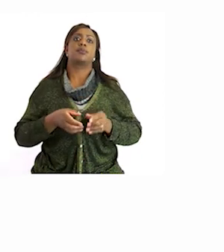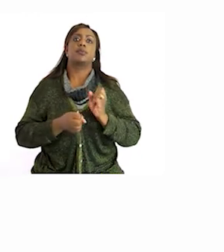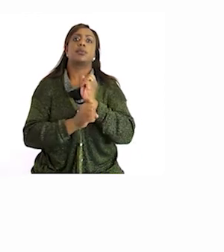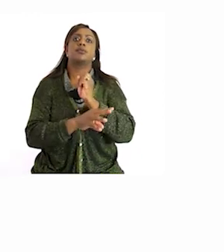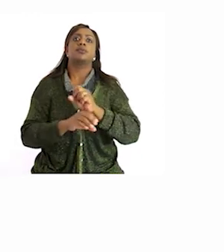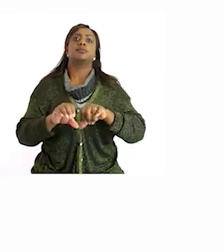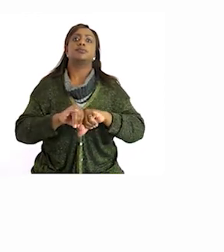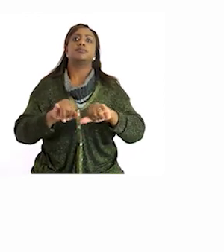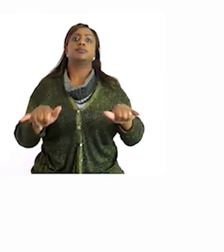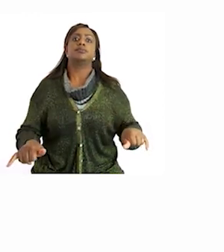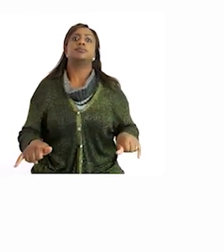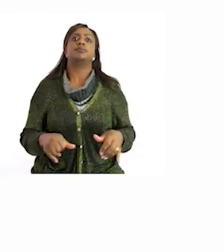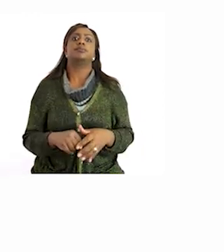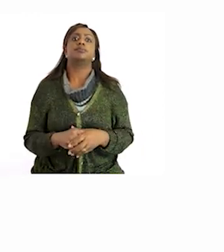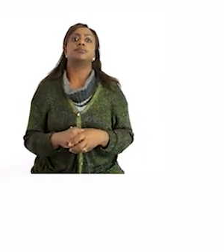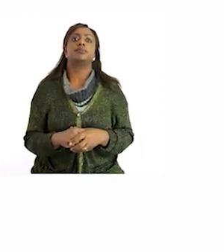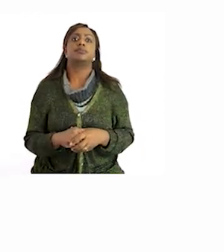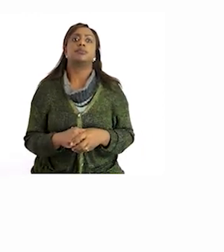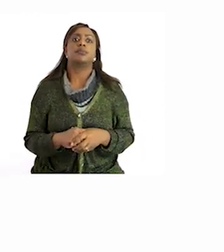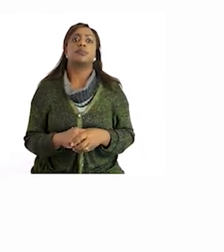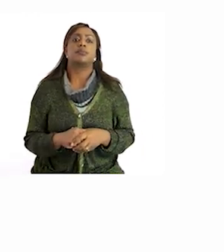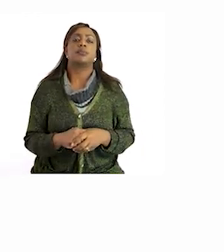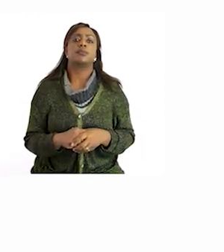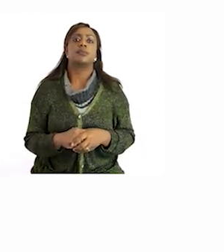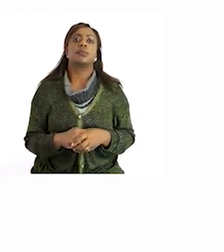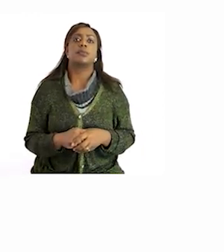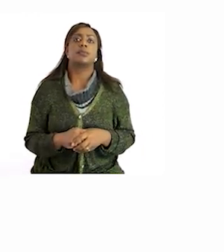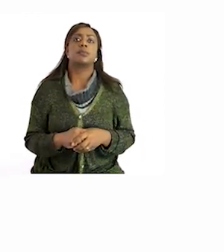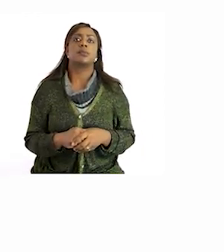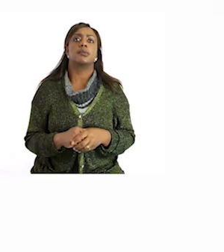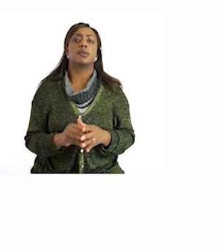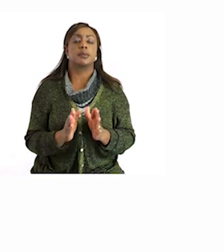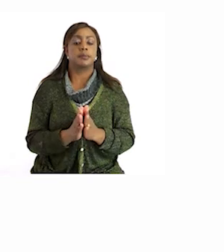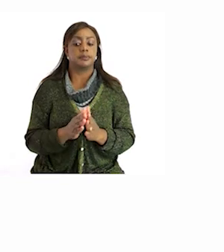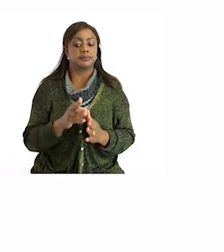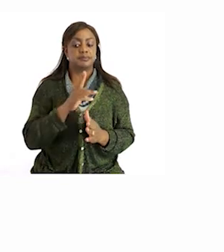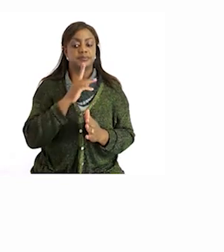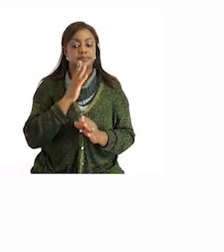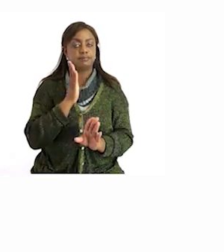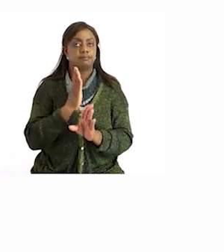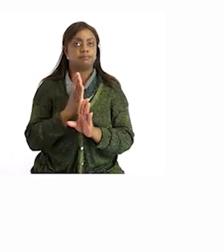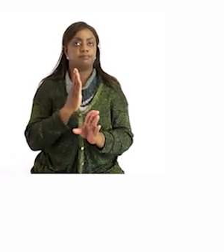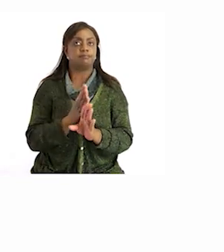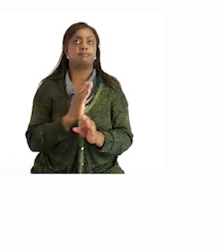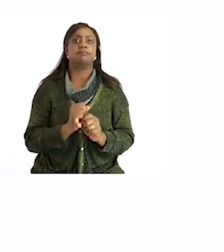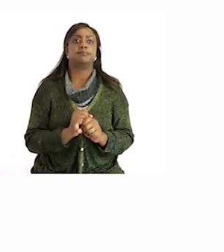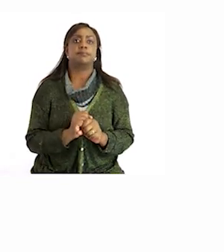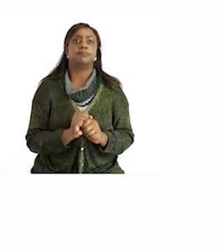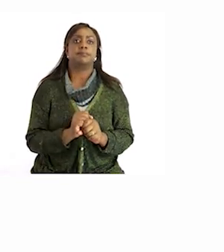you look at the diagrams and then you describe any two differences between the male and female reproductive